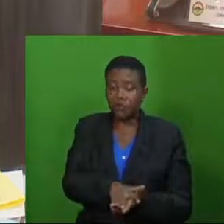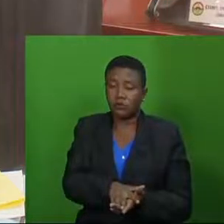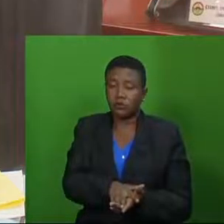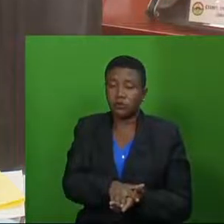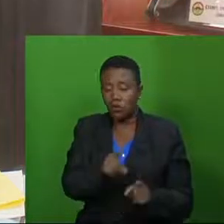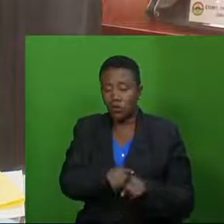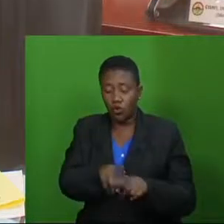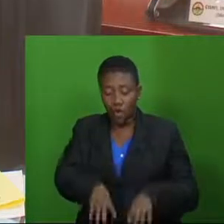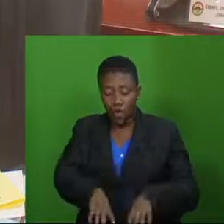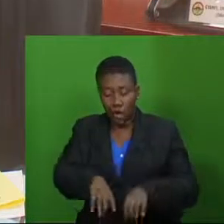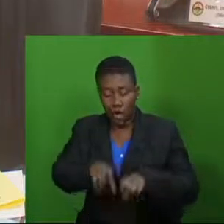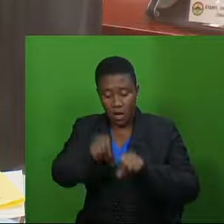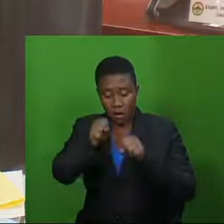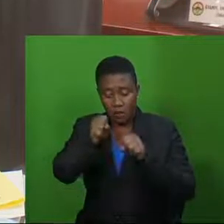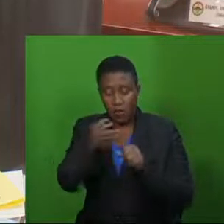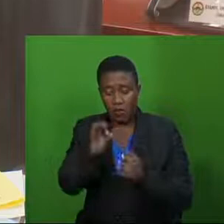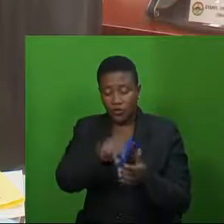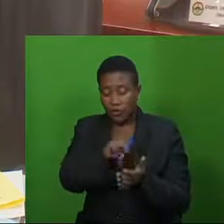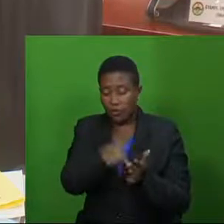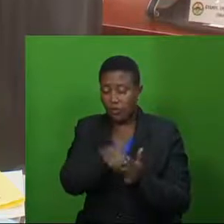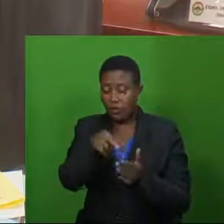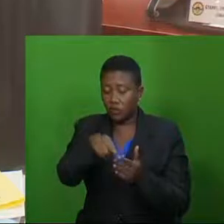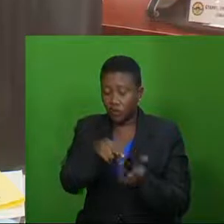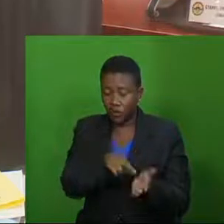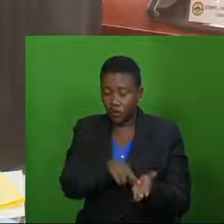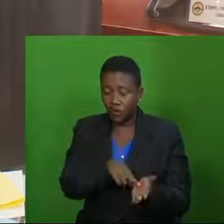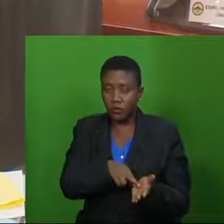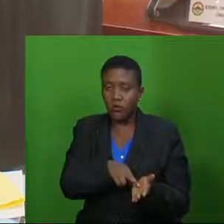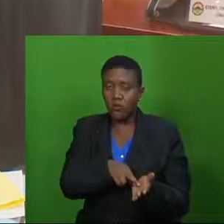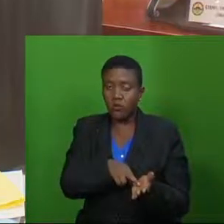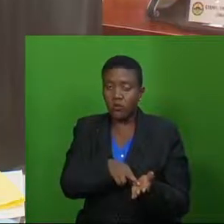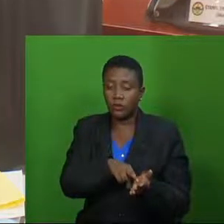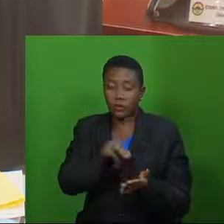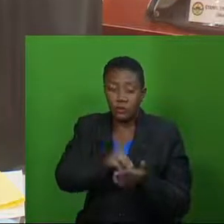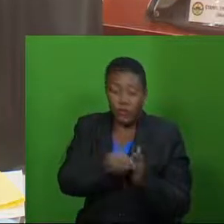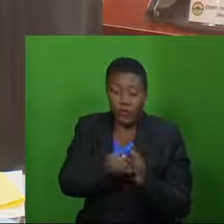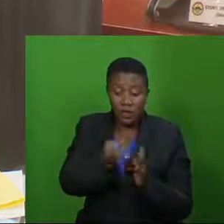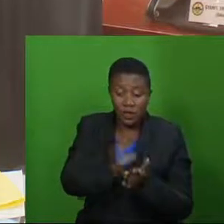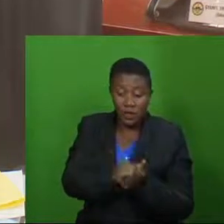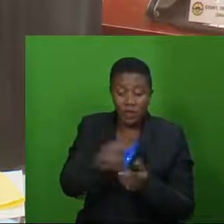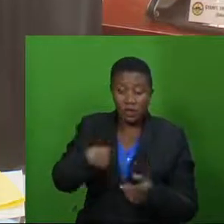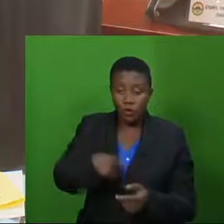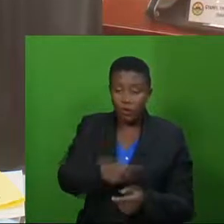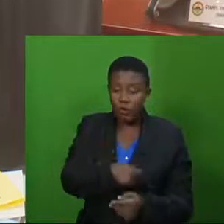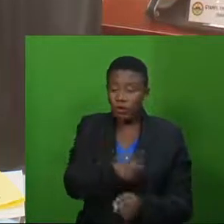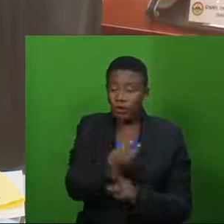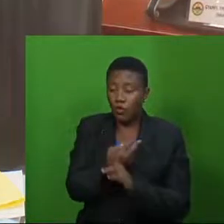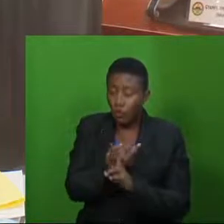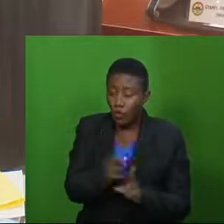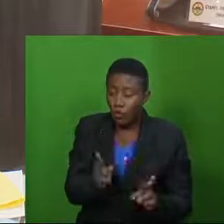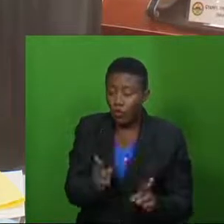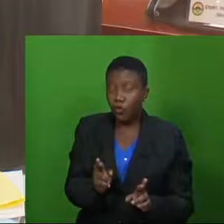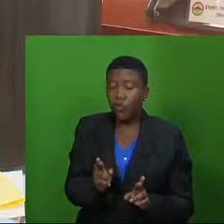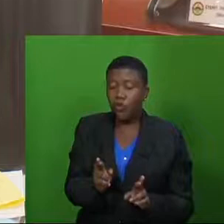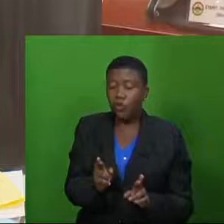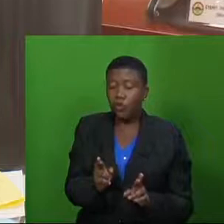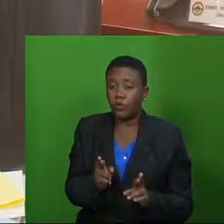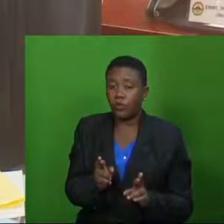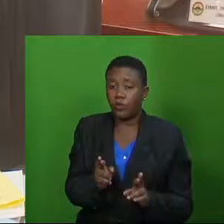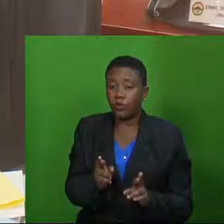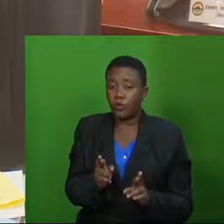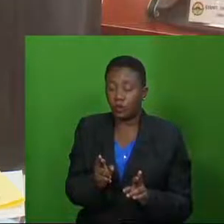and indeed adoption of the reports. That means that we have properly constituted the